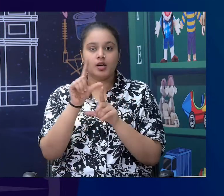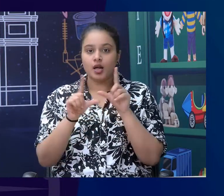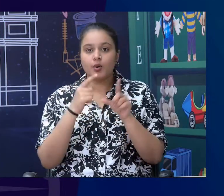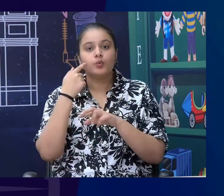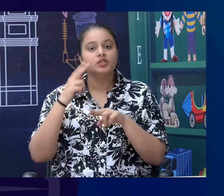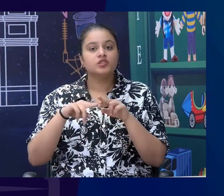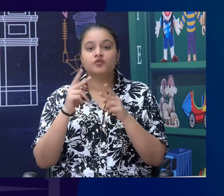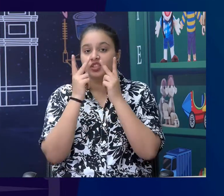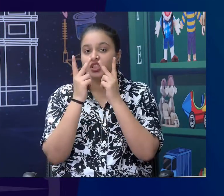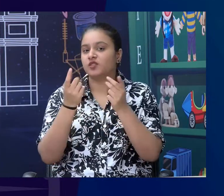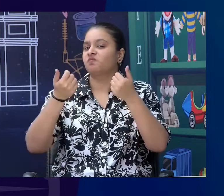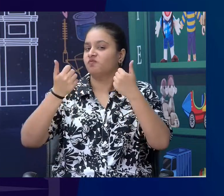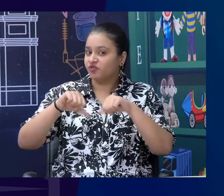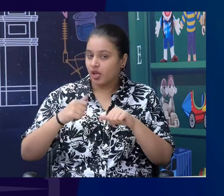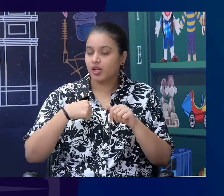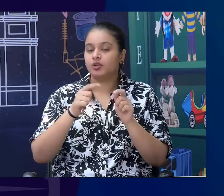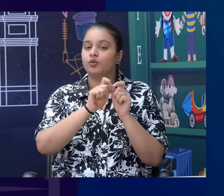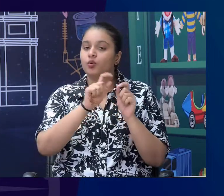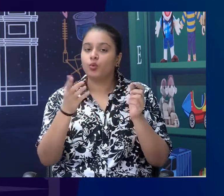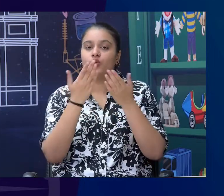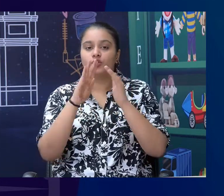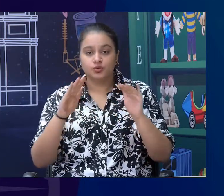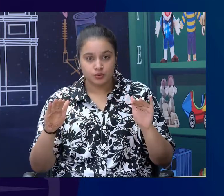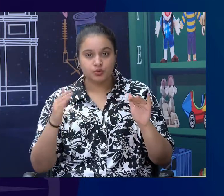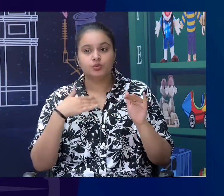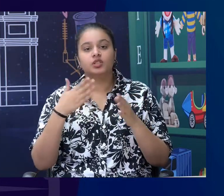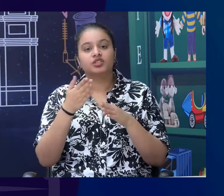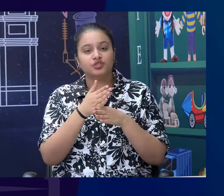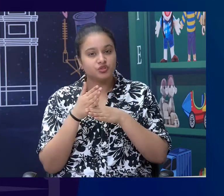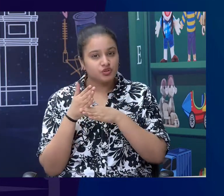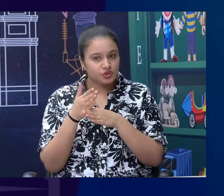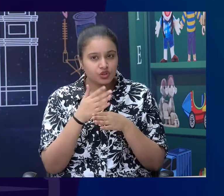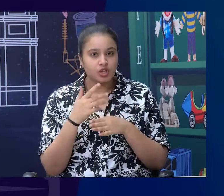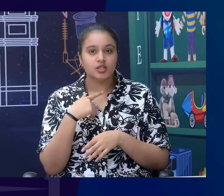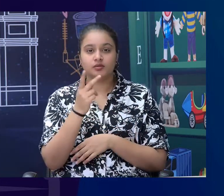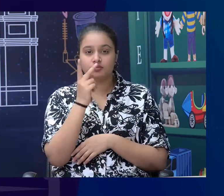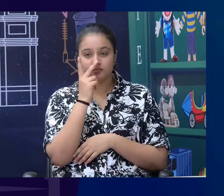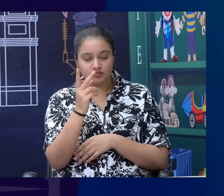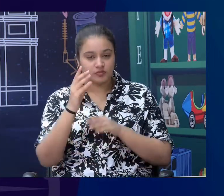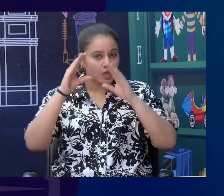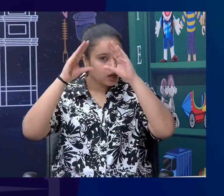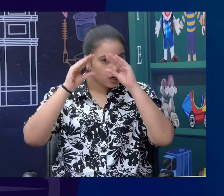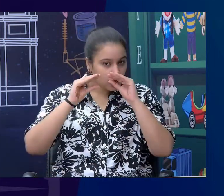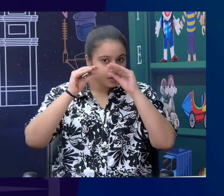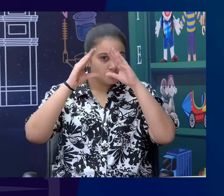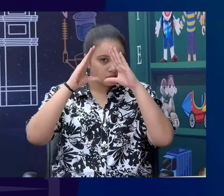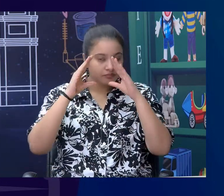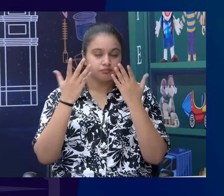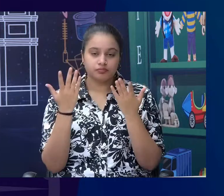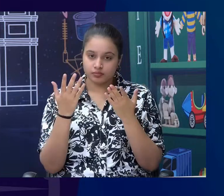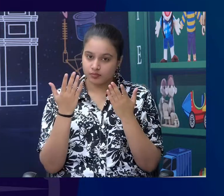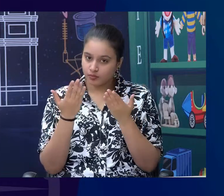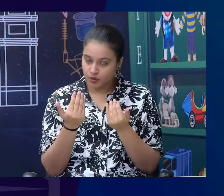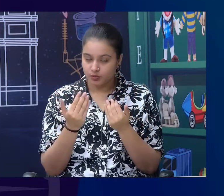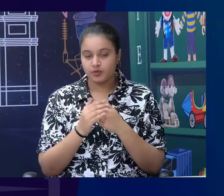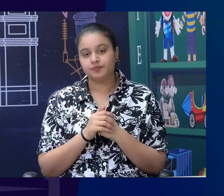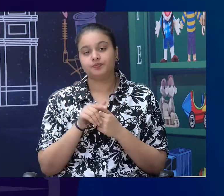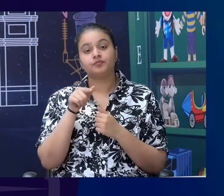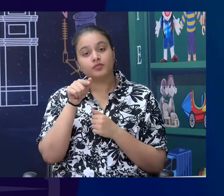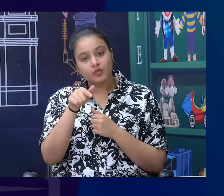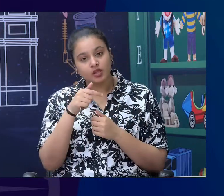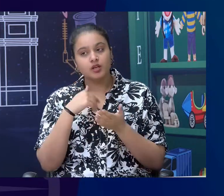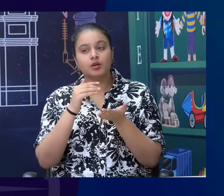see. All of those students who do not share the same vision as us, eyesight as us, for